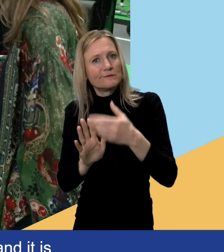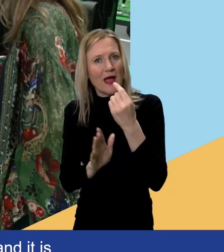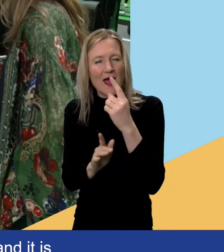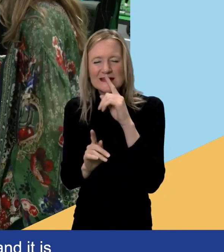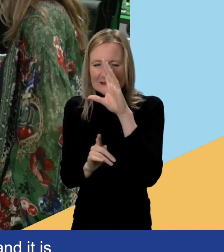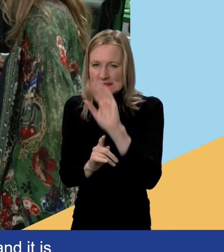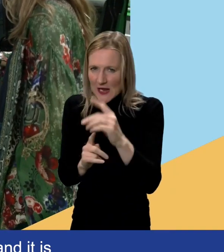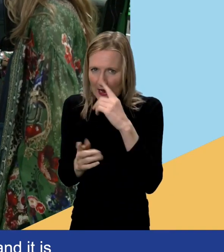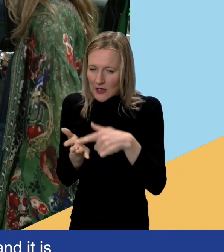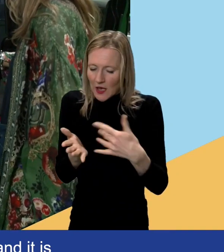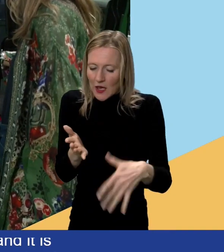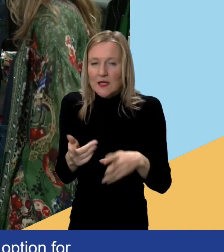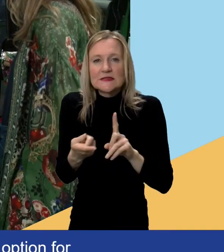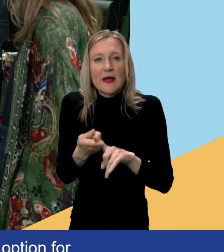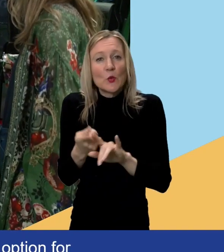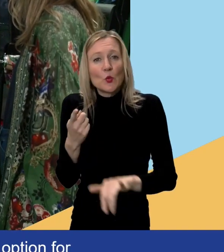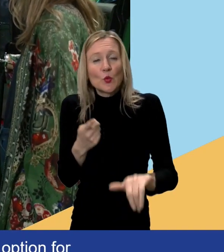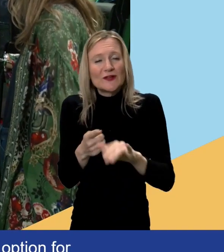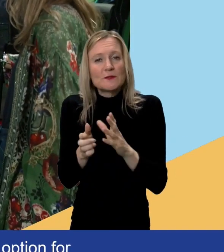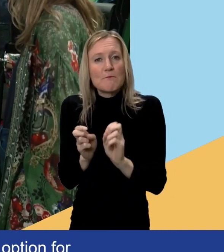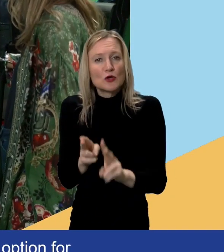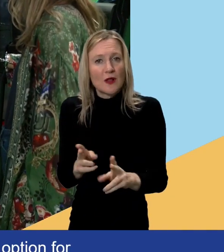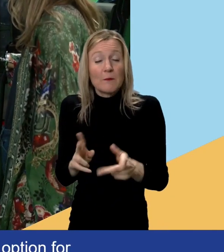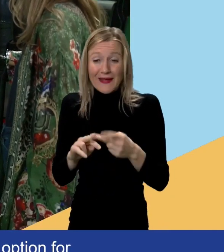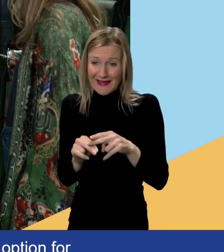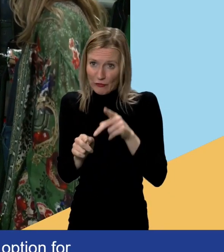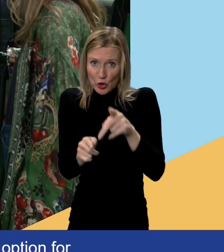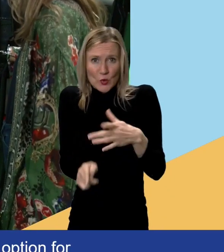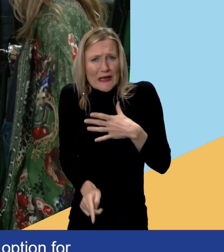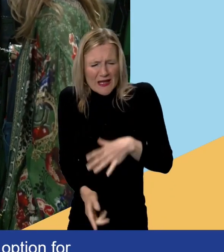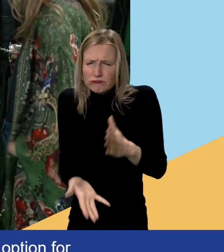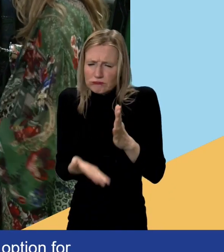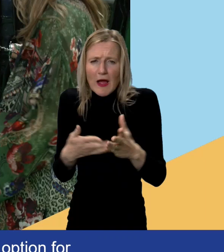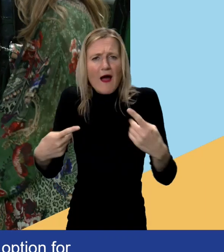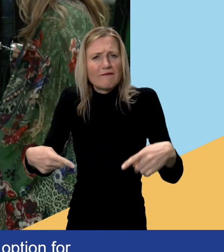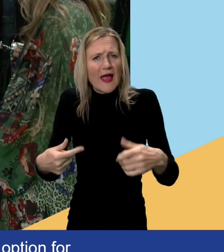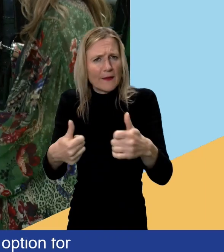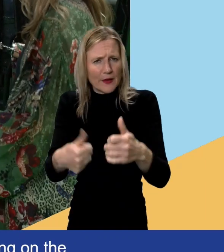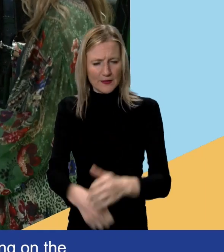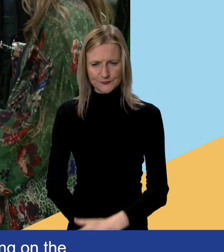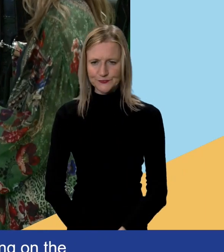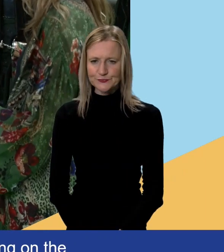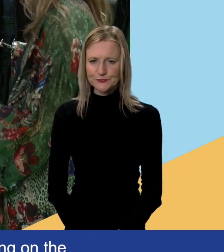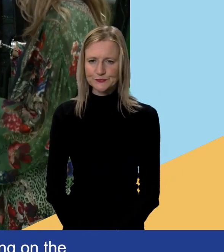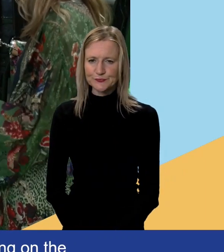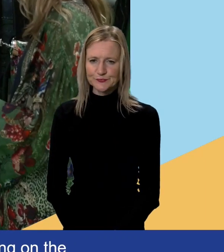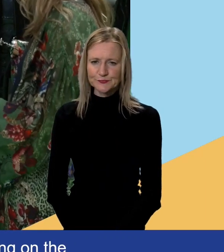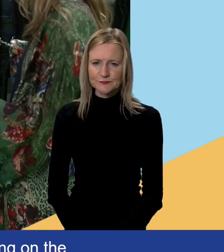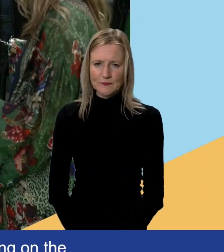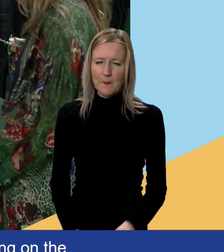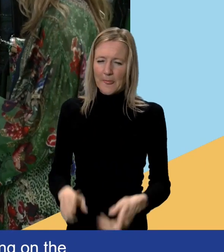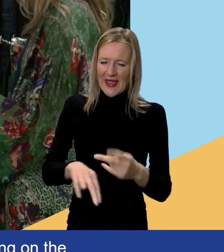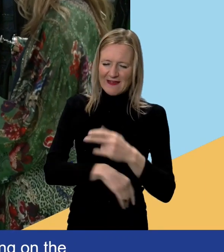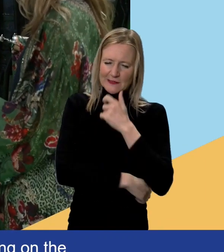expensive depending on the model, but if you're in a situation where that's what you need, definitely it's available for you. Mm. What should someone do if they're thinking, I think a